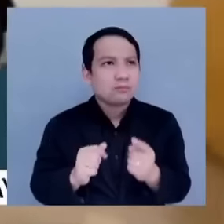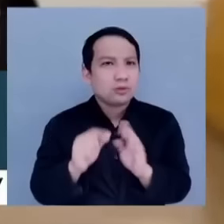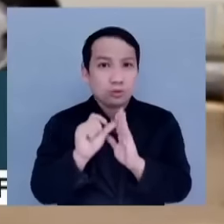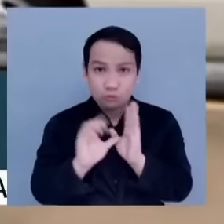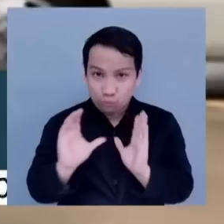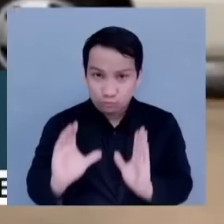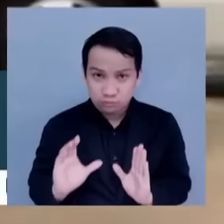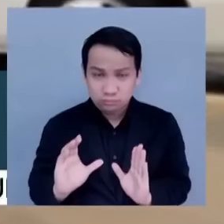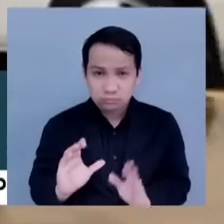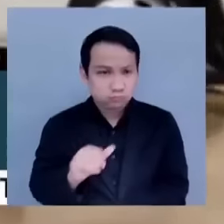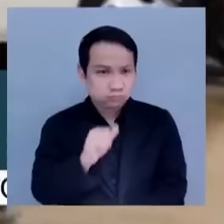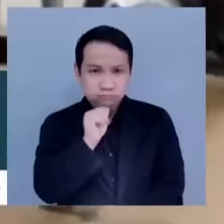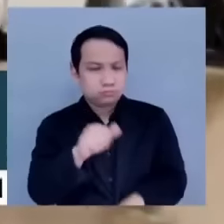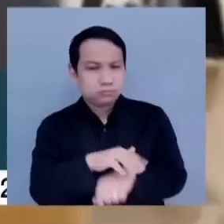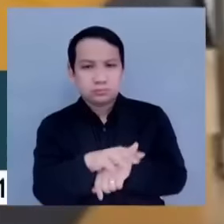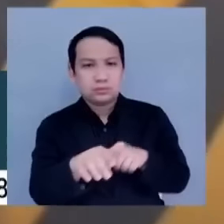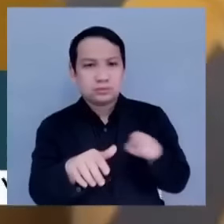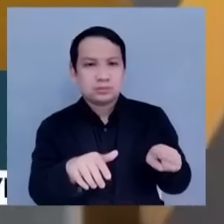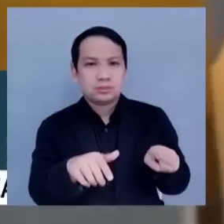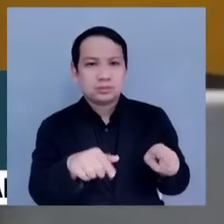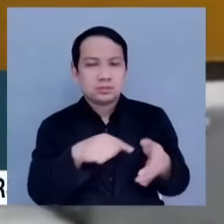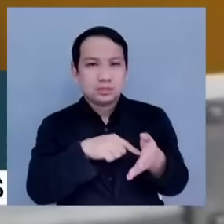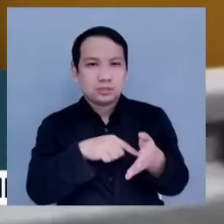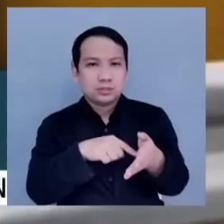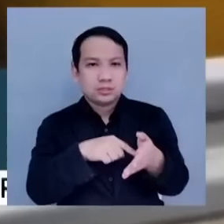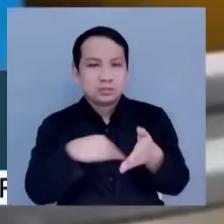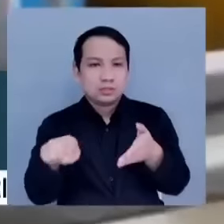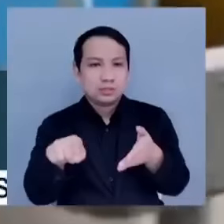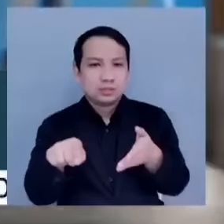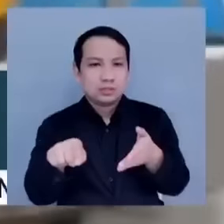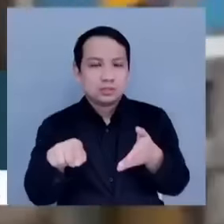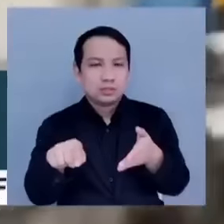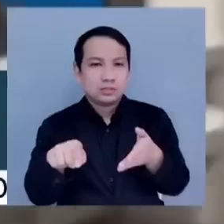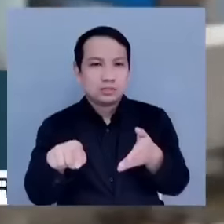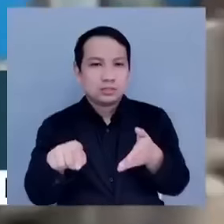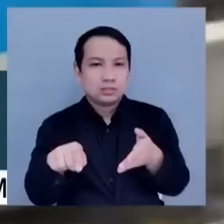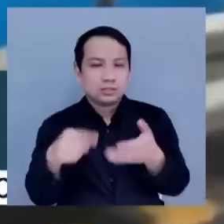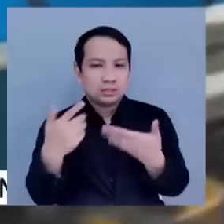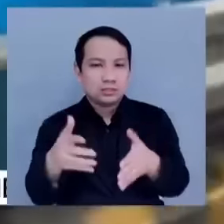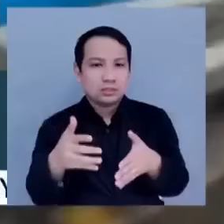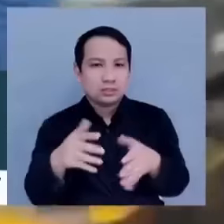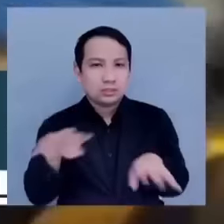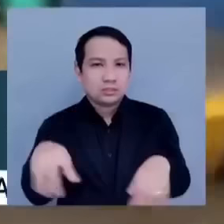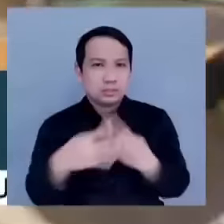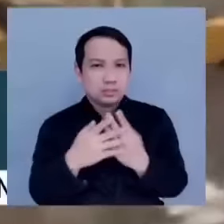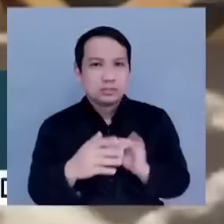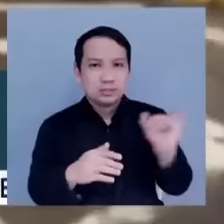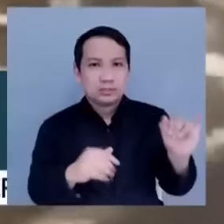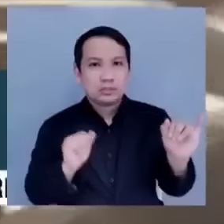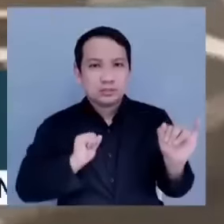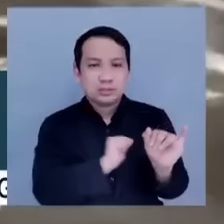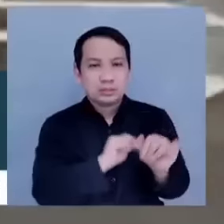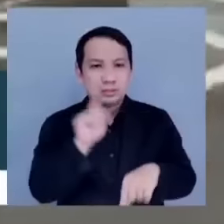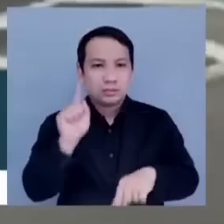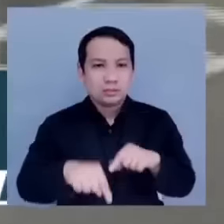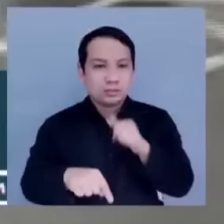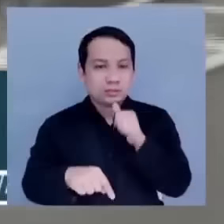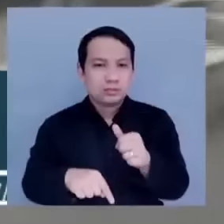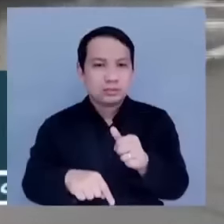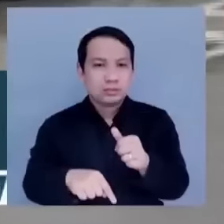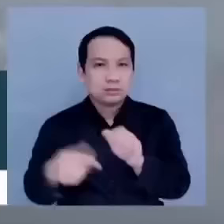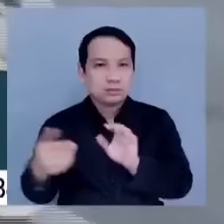he is not advising her client to post bail because she will be detained in the Senate because she's also facing